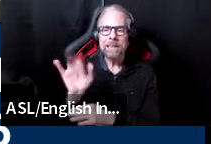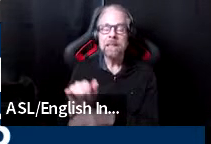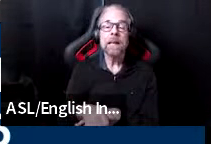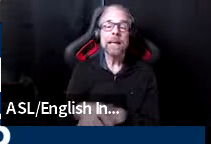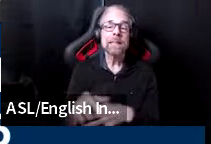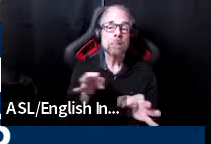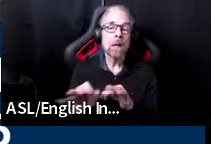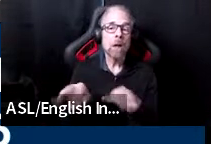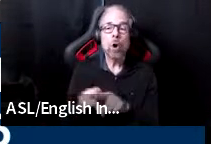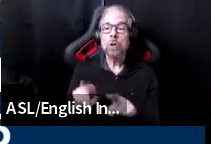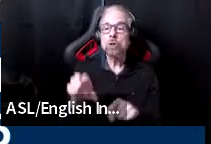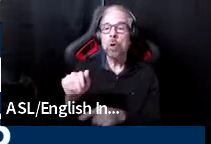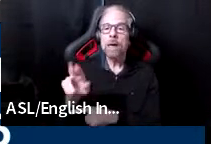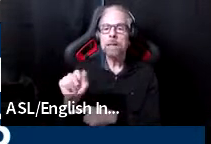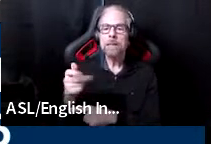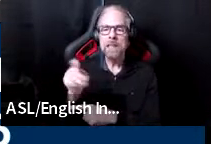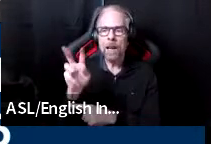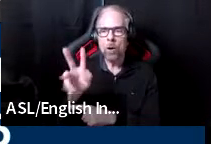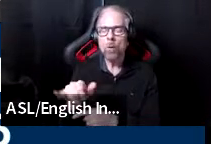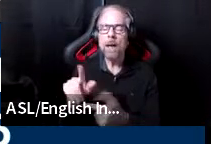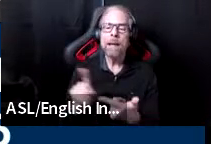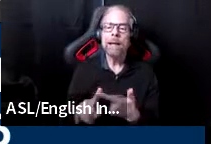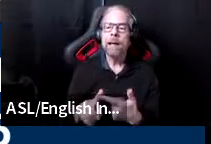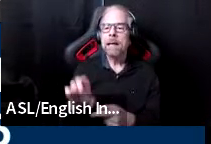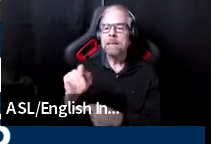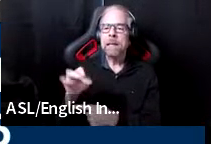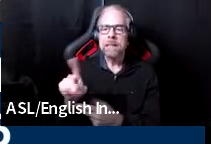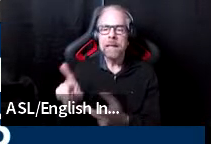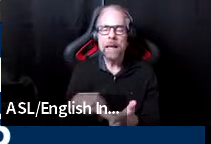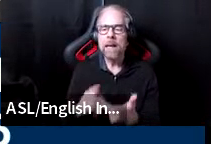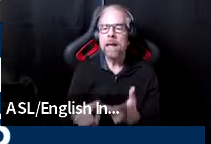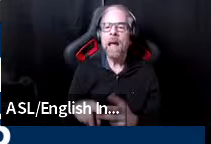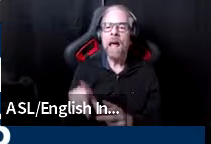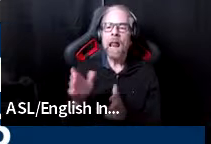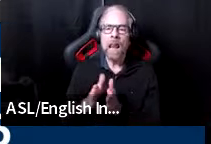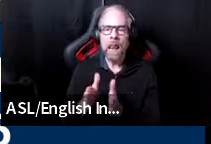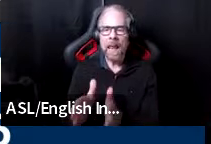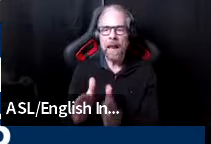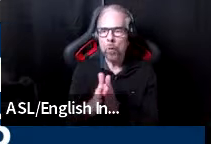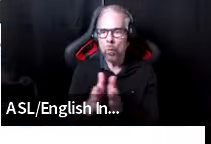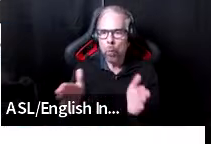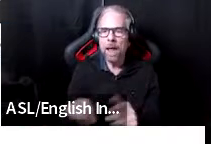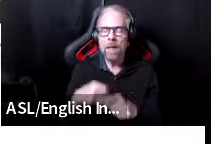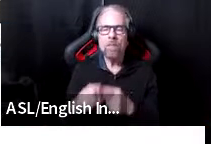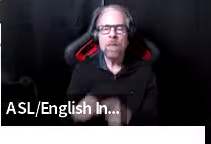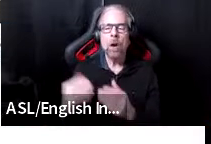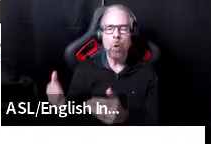lanes, CD roadways, lane widths, and full shoulders. Next slide.